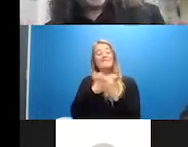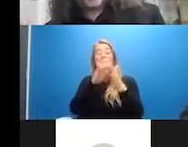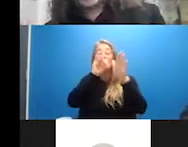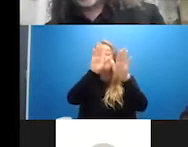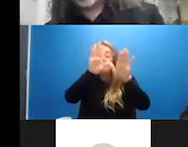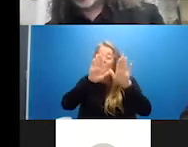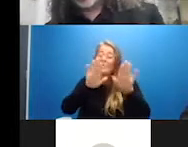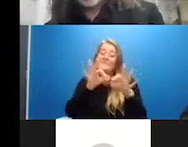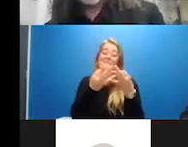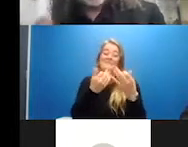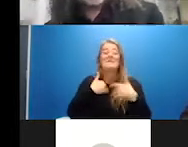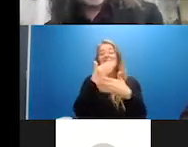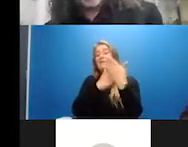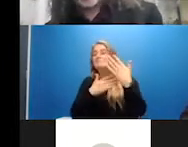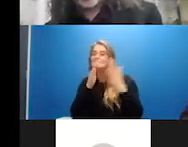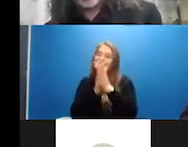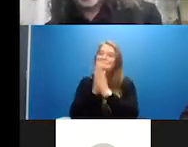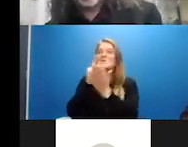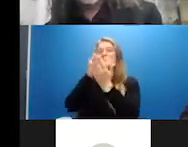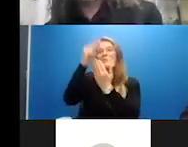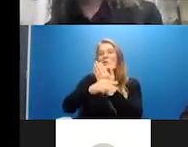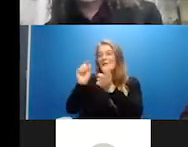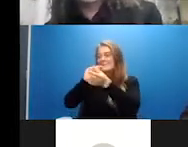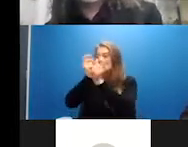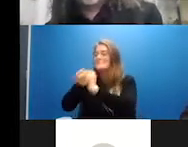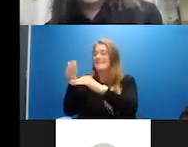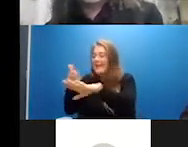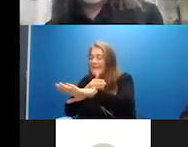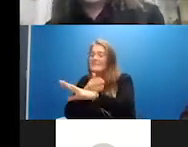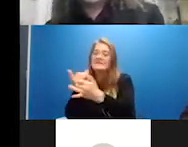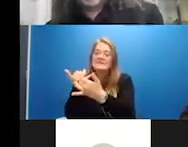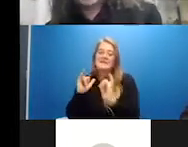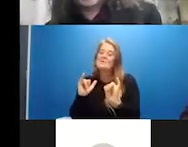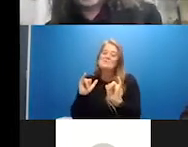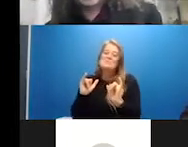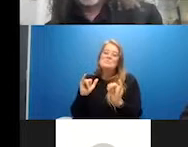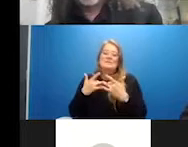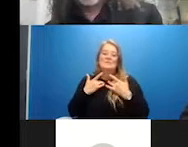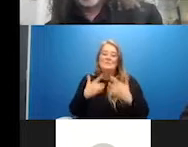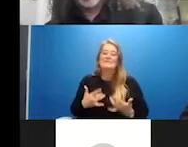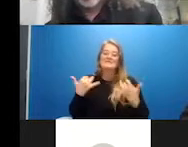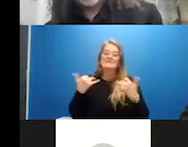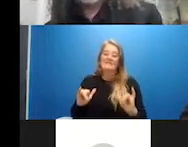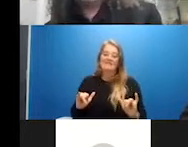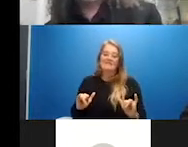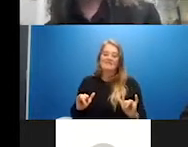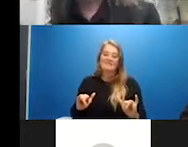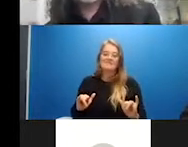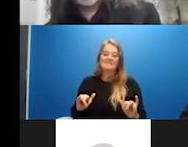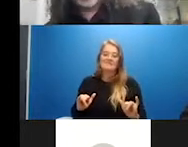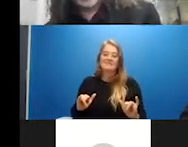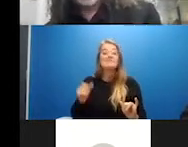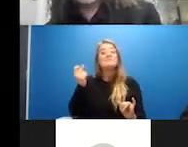despite the programs that are exciting, despite the changes that are happening, there is still a whole lot to be depressed about. And yet we'll label